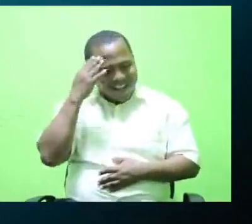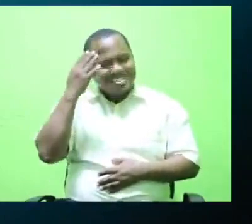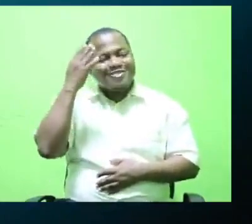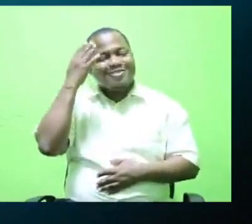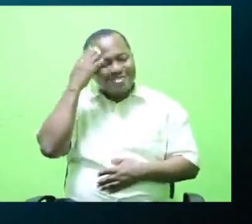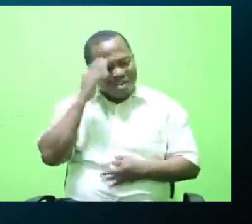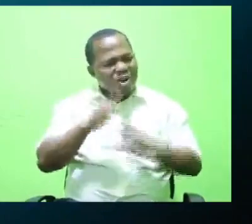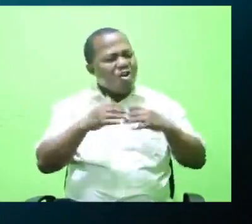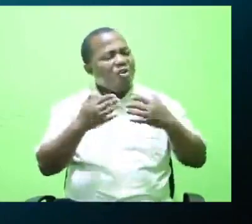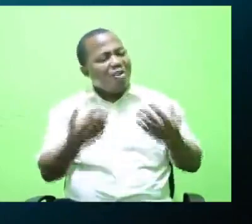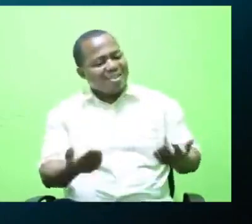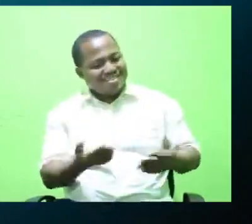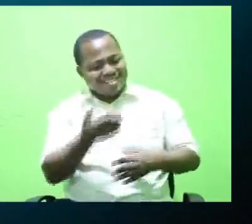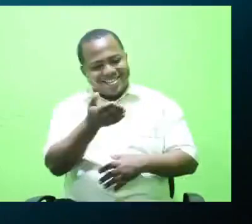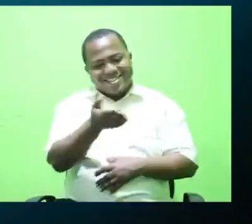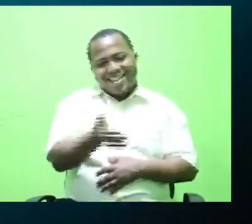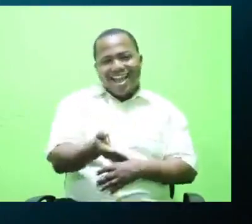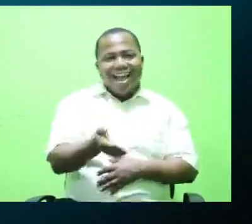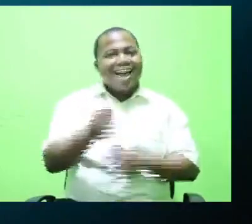I want to know.